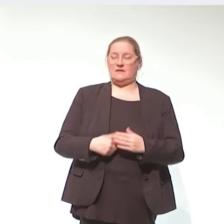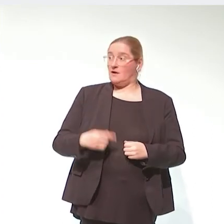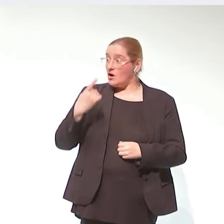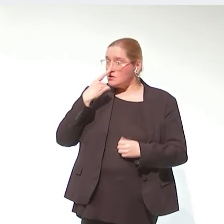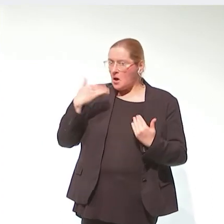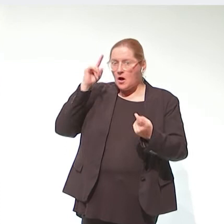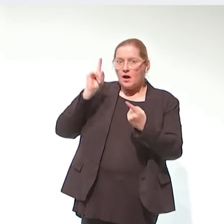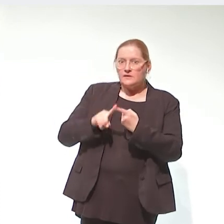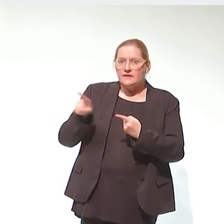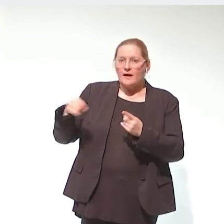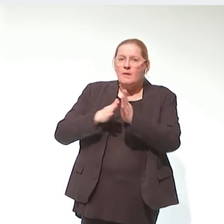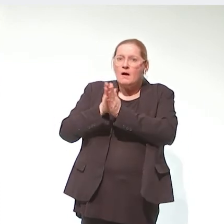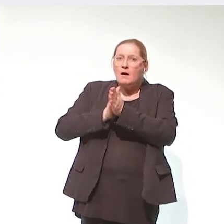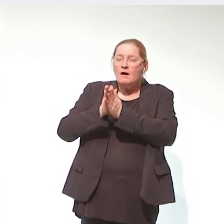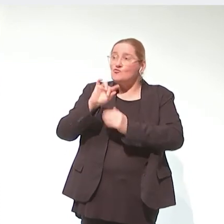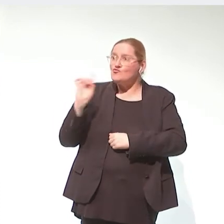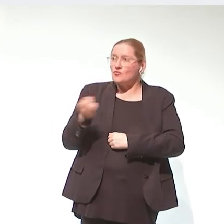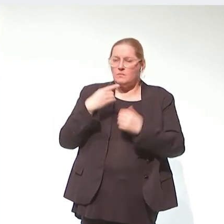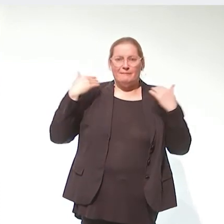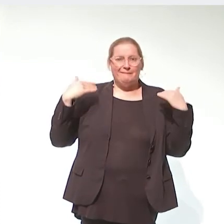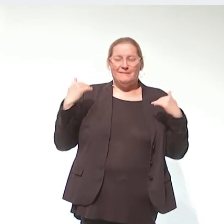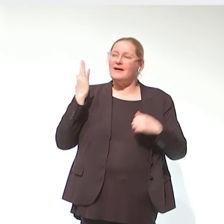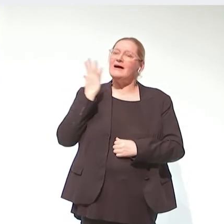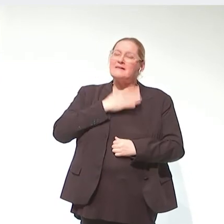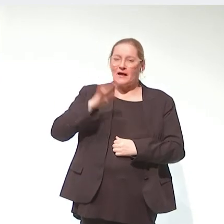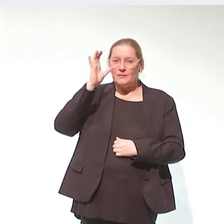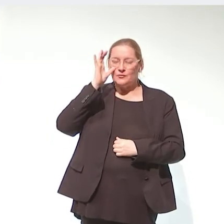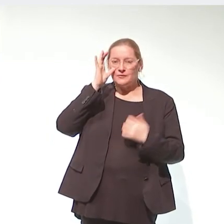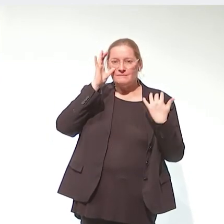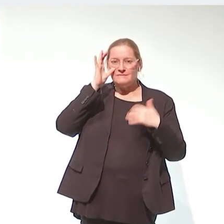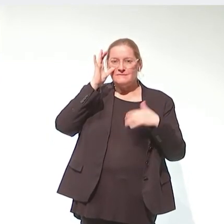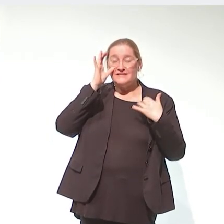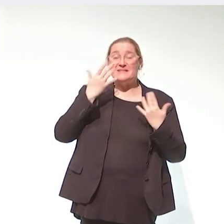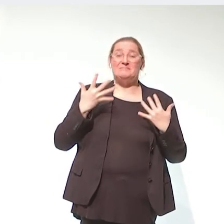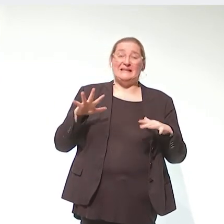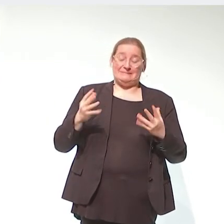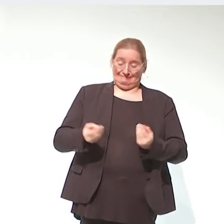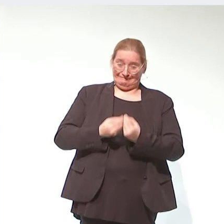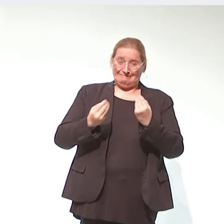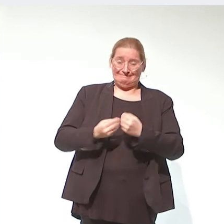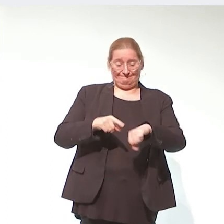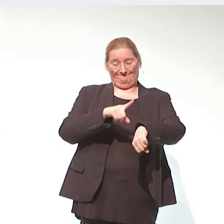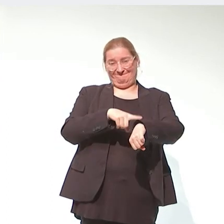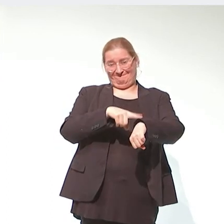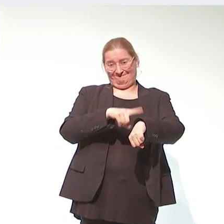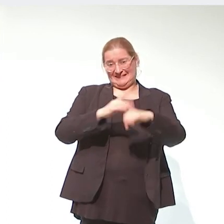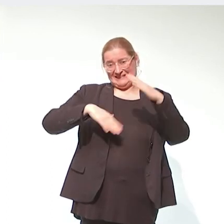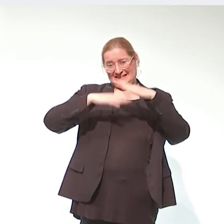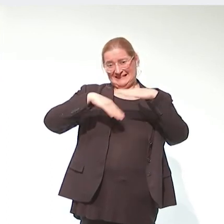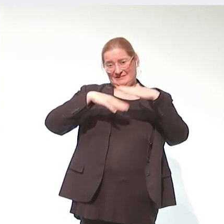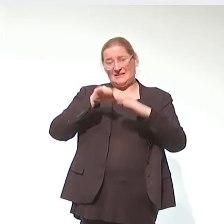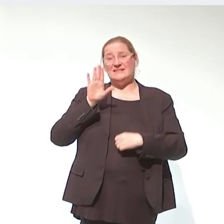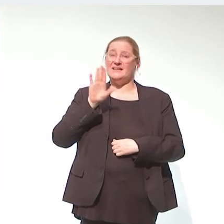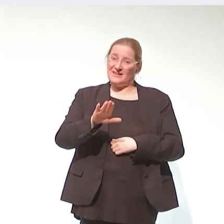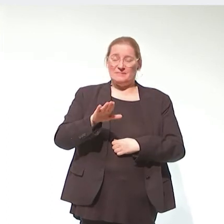you very much. Obviously, this is very enthusing for all of you, and it's very interesting to hear you. But of course, there are